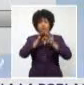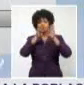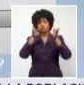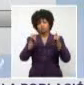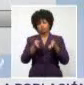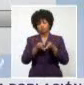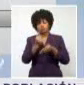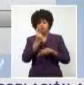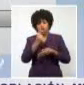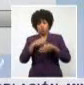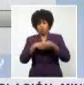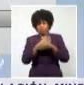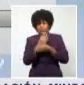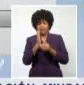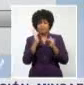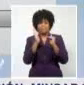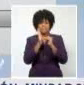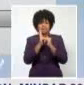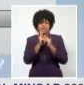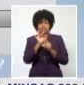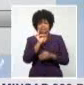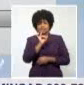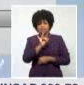for a total of